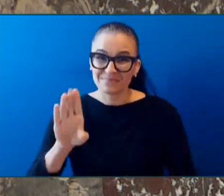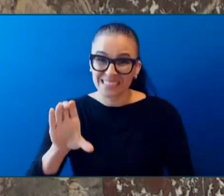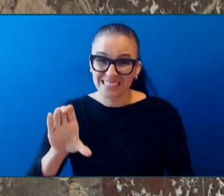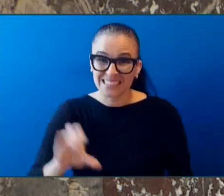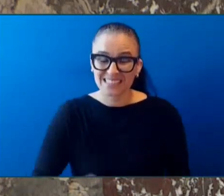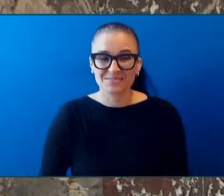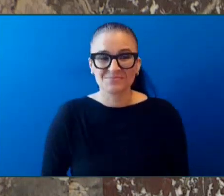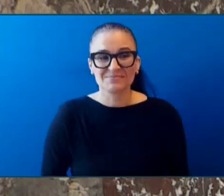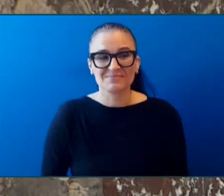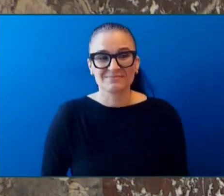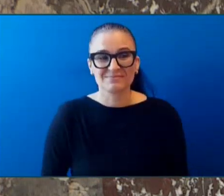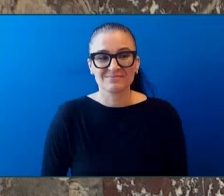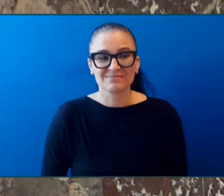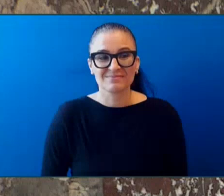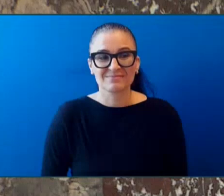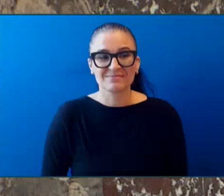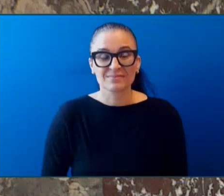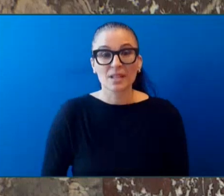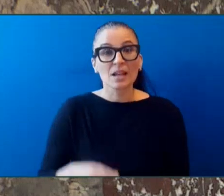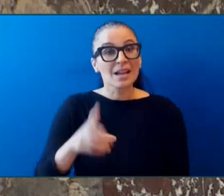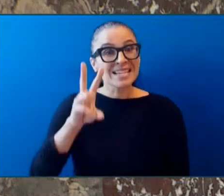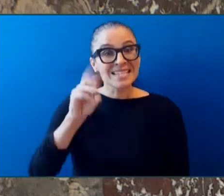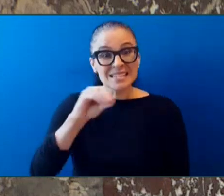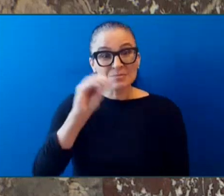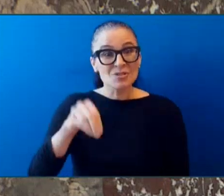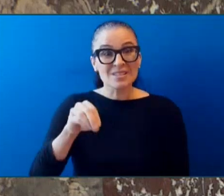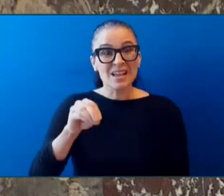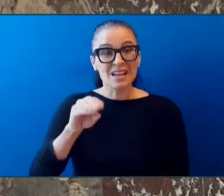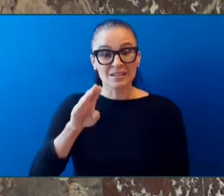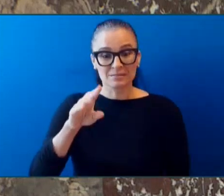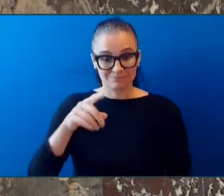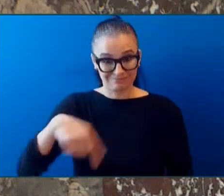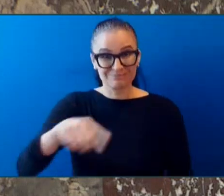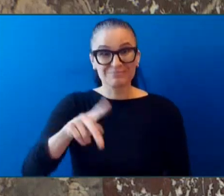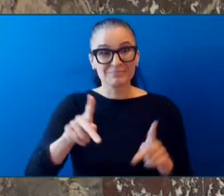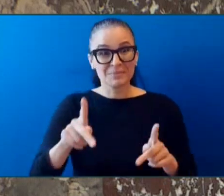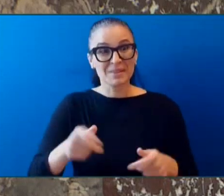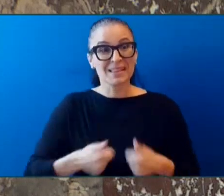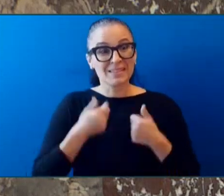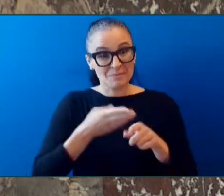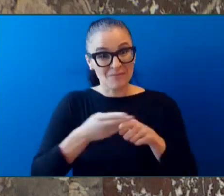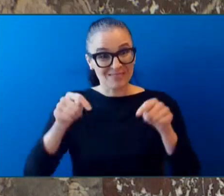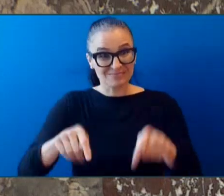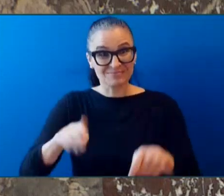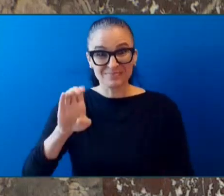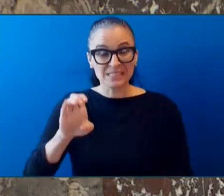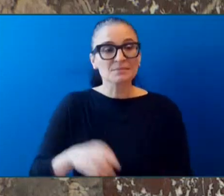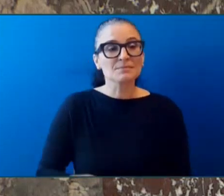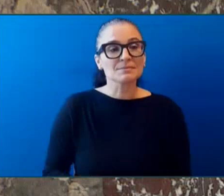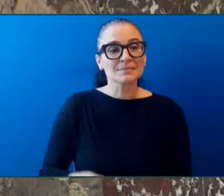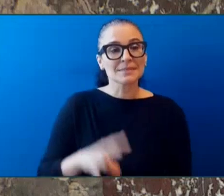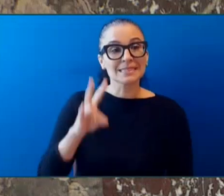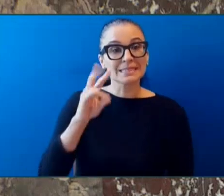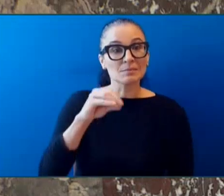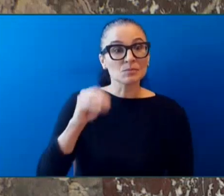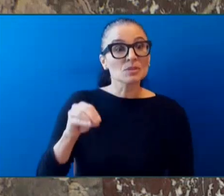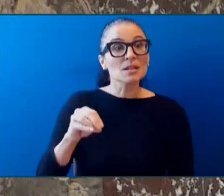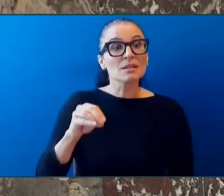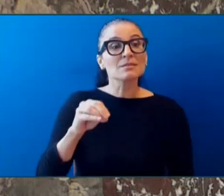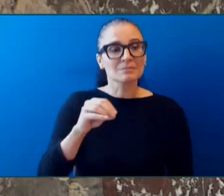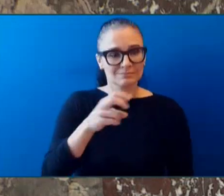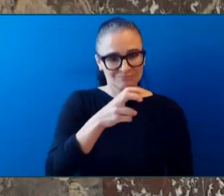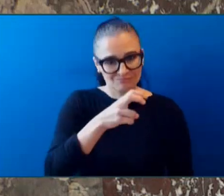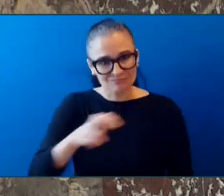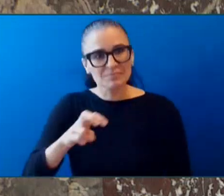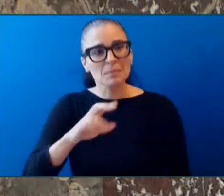of the most livable cities for people entering midlife are in BC. 60% of the most livable cities for newcomers are in BC. 50%